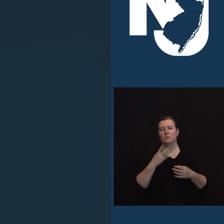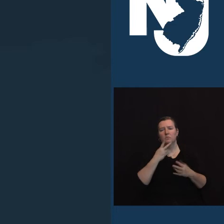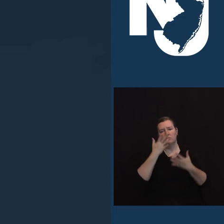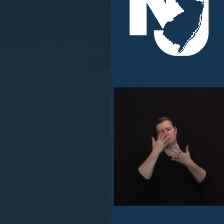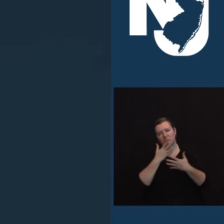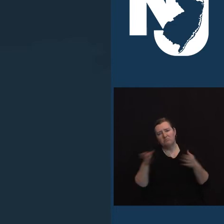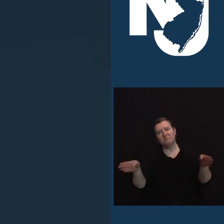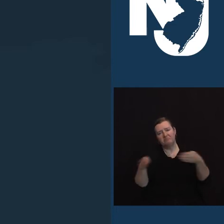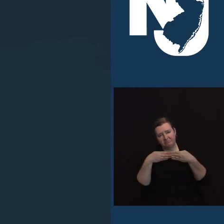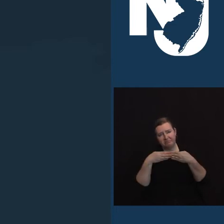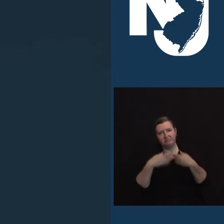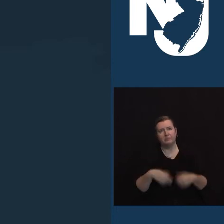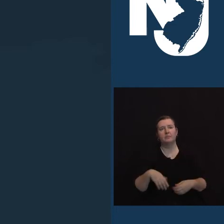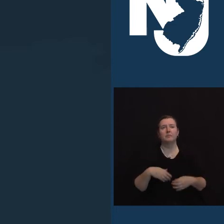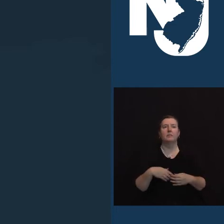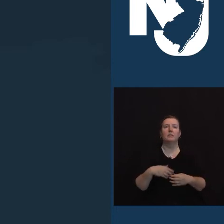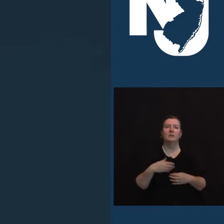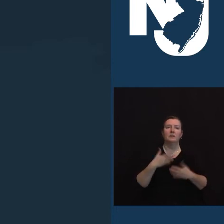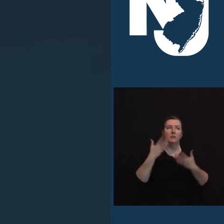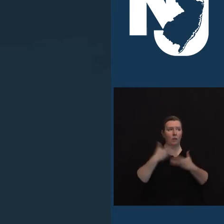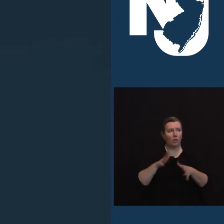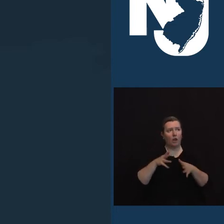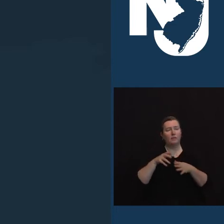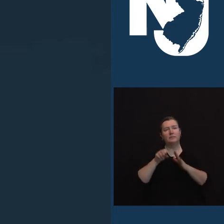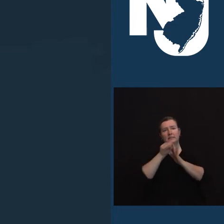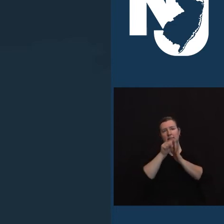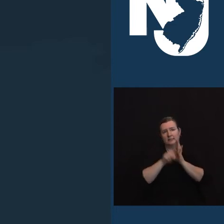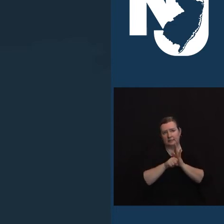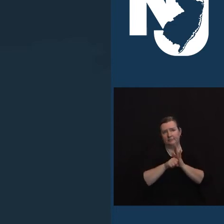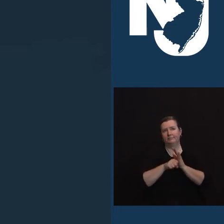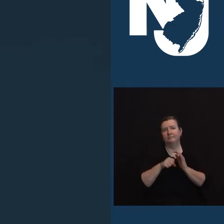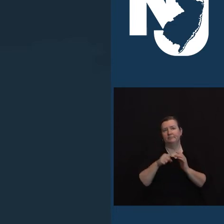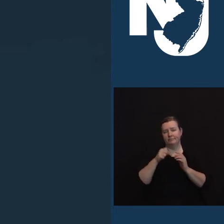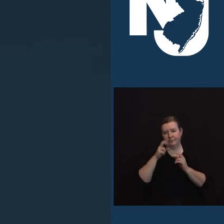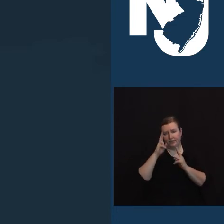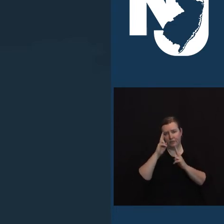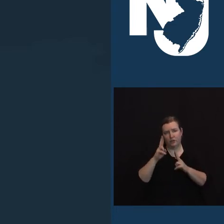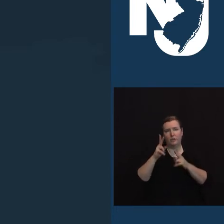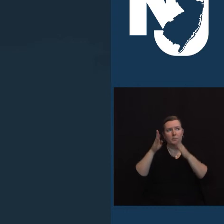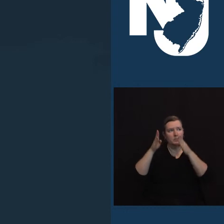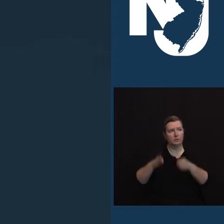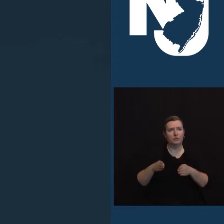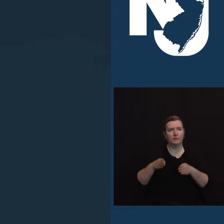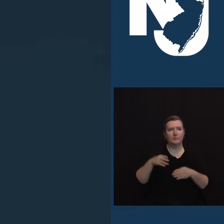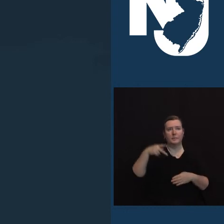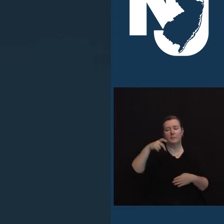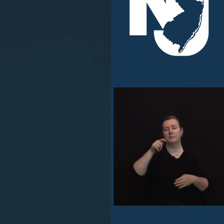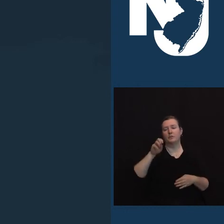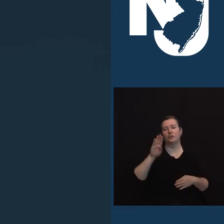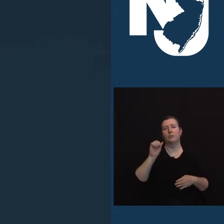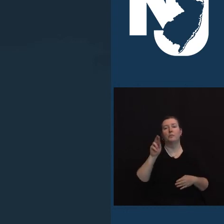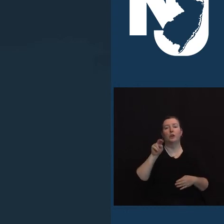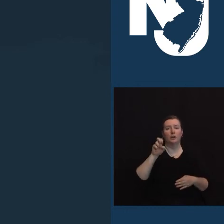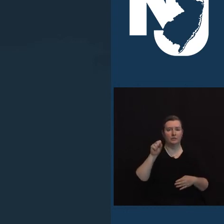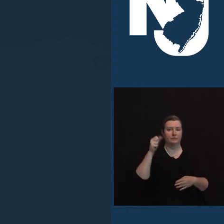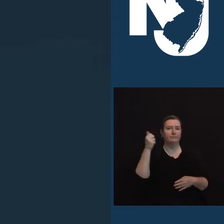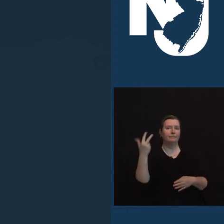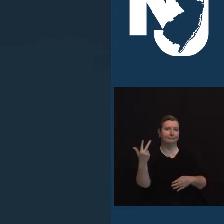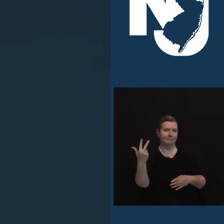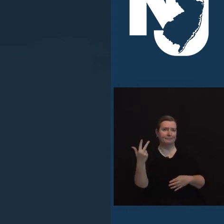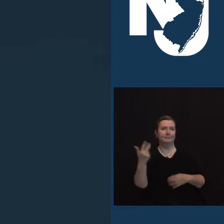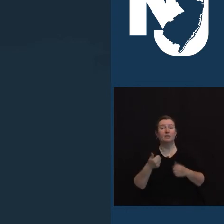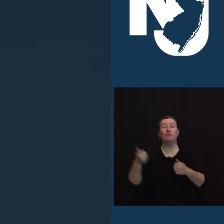good man and an honorable public servant with the passing of Superior Court Judge Peter Barnes III. Before joining the bench